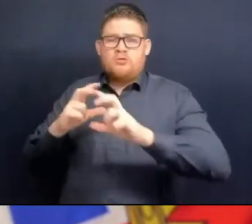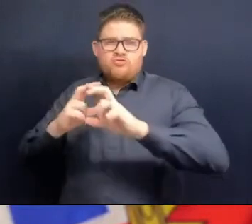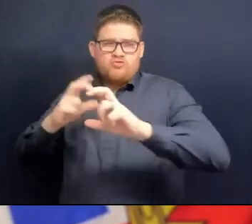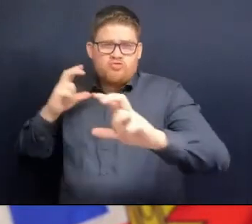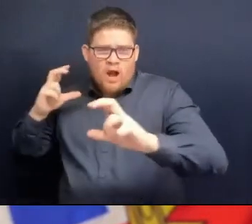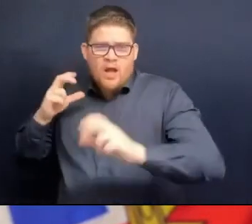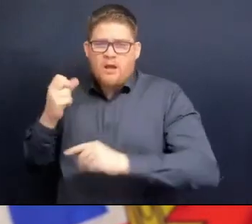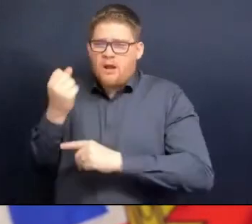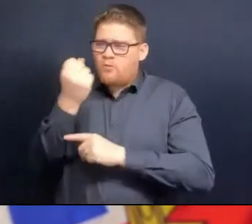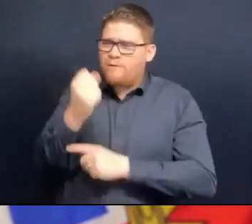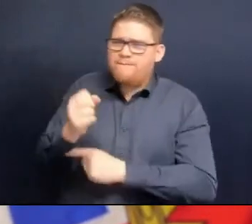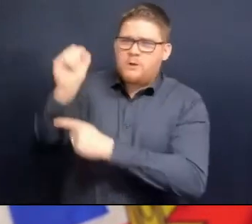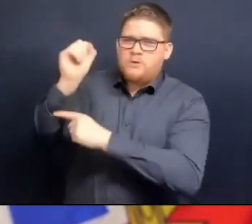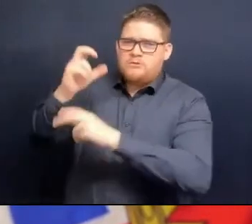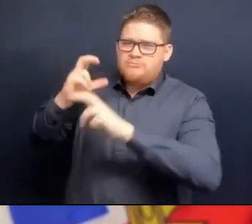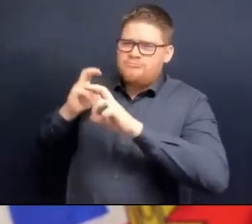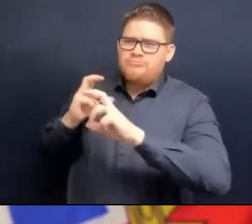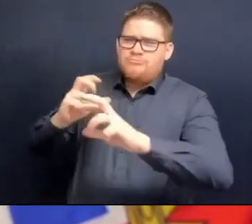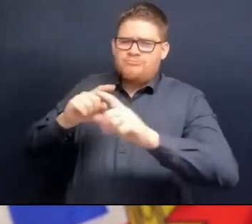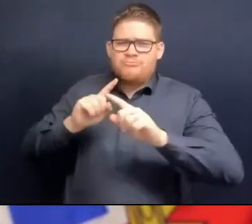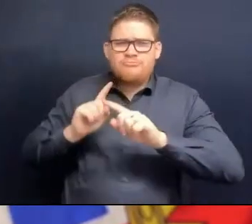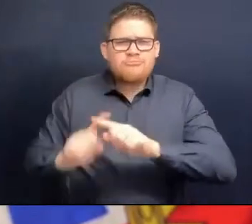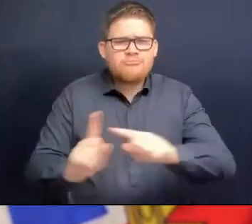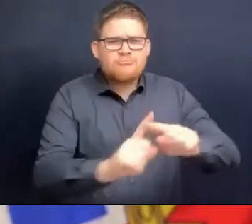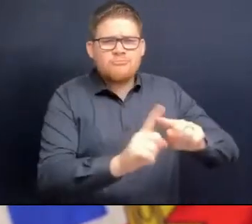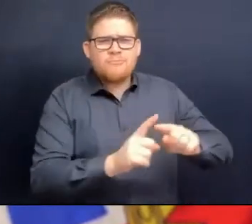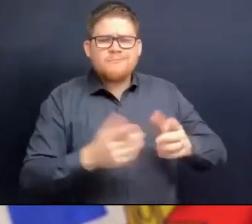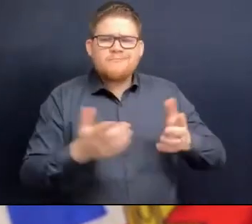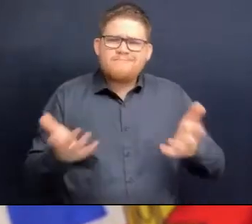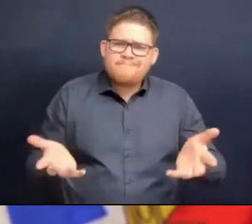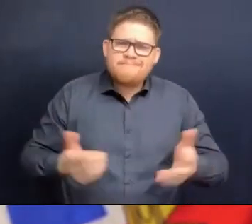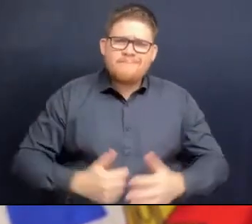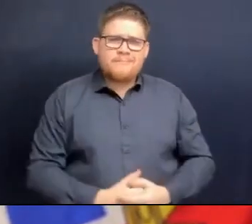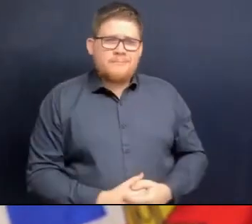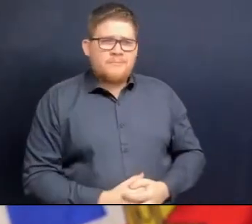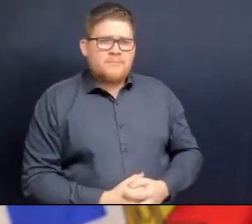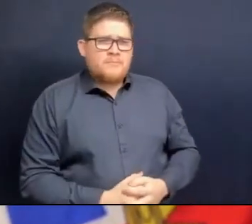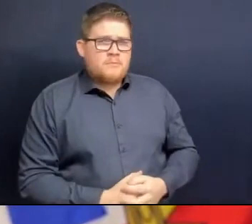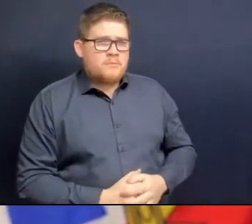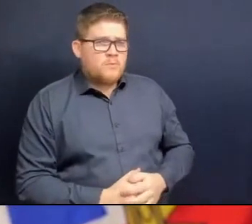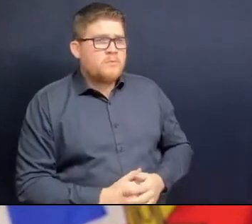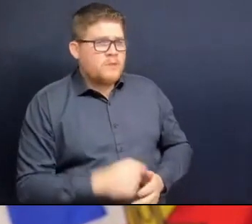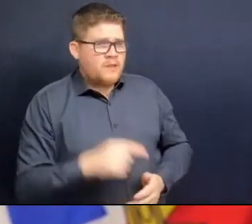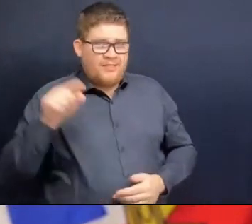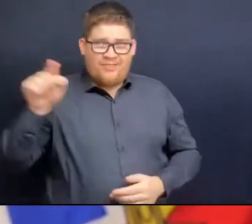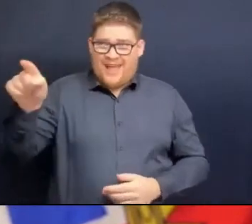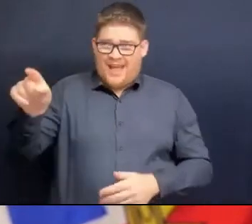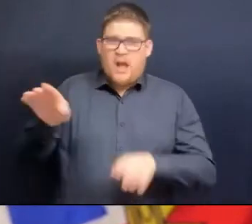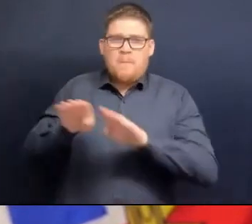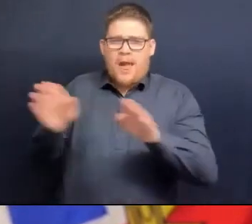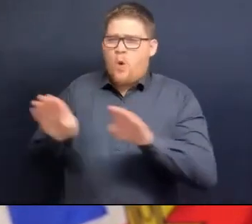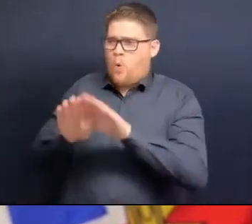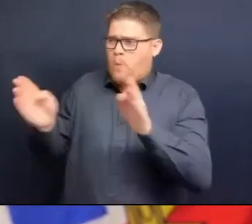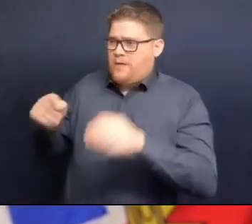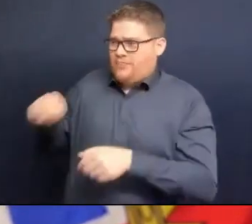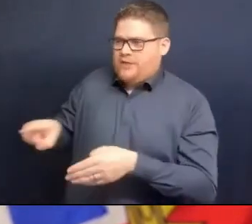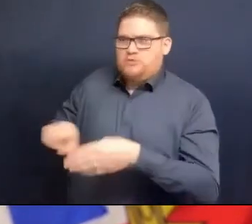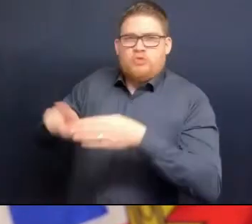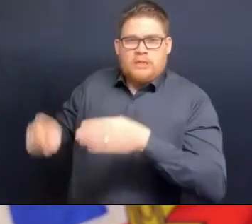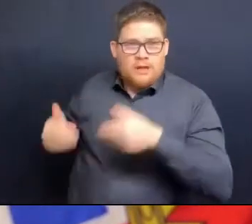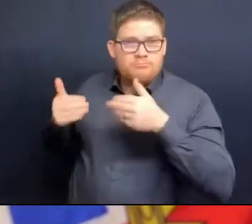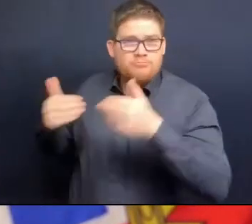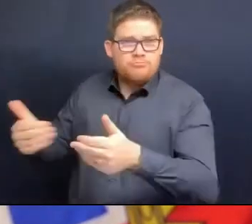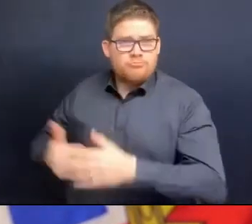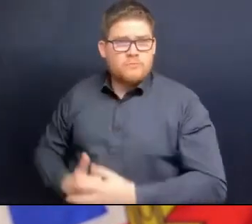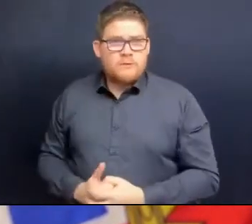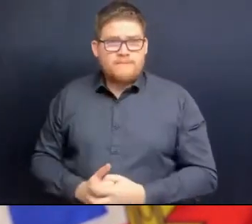you know, the truck convoy and stuff as well. They plan to open back up this weekend. But, yeah, there's videos circulating online of a ton